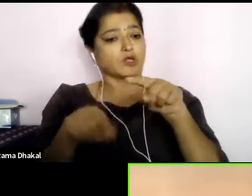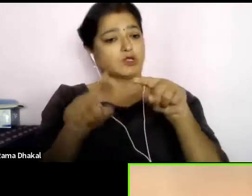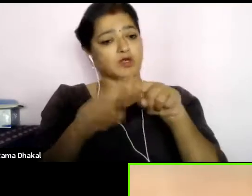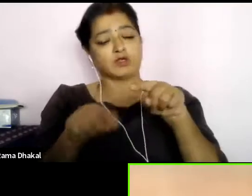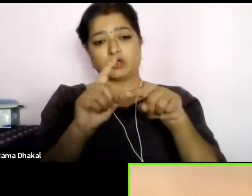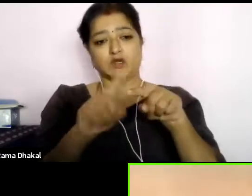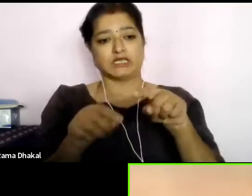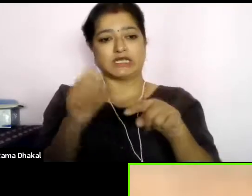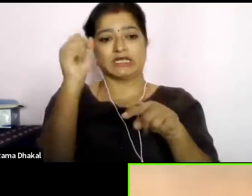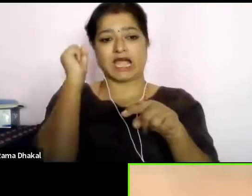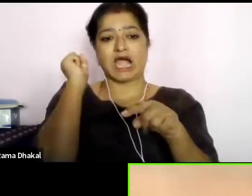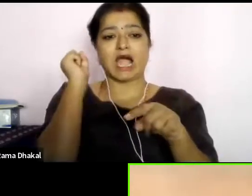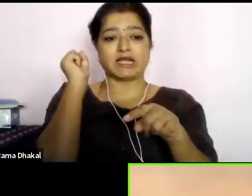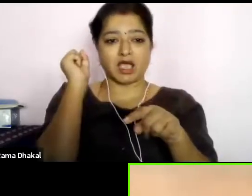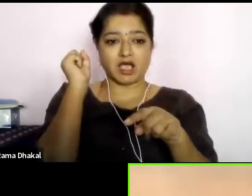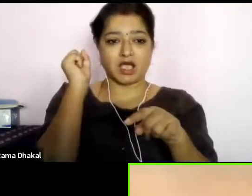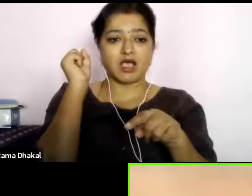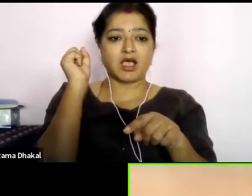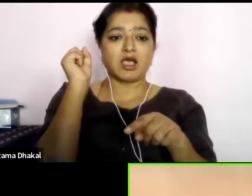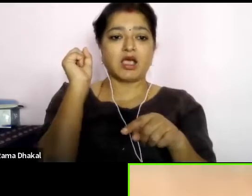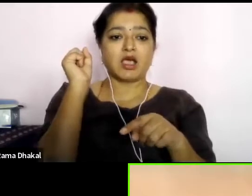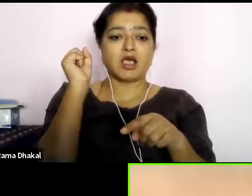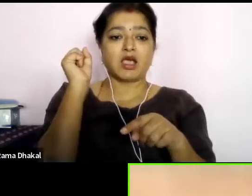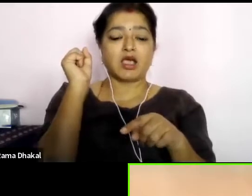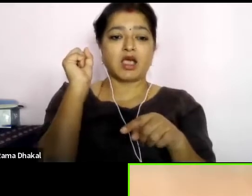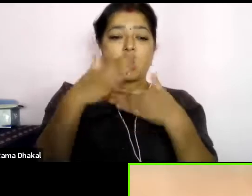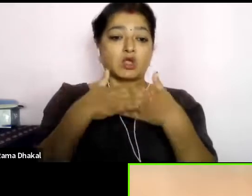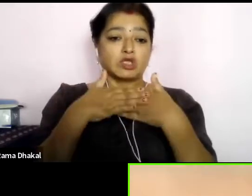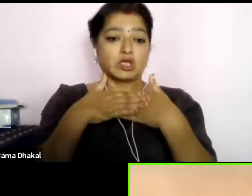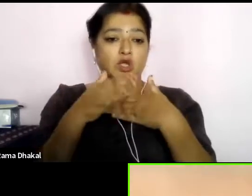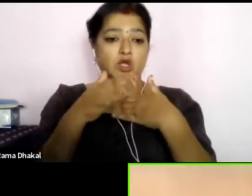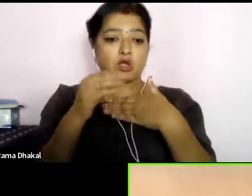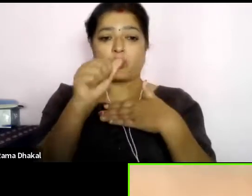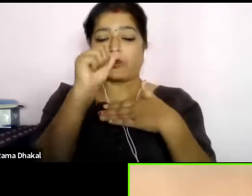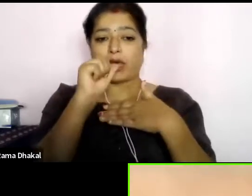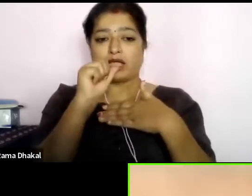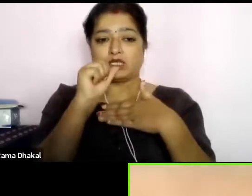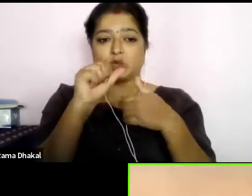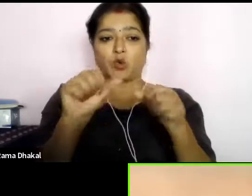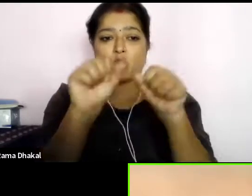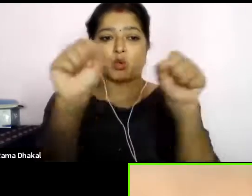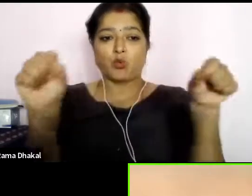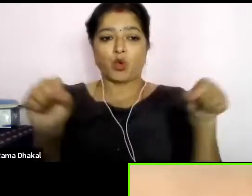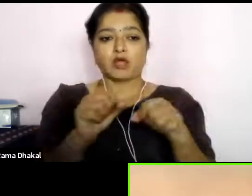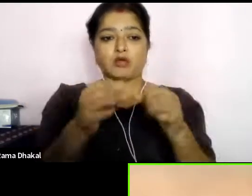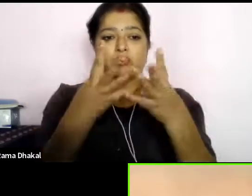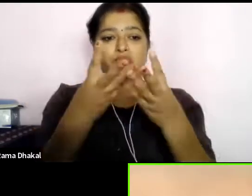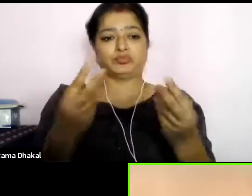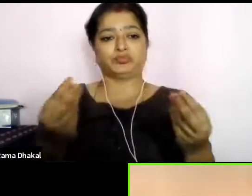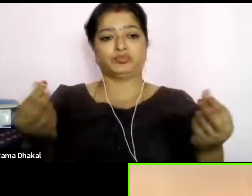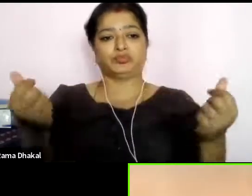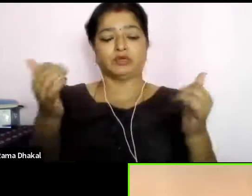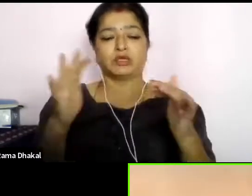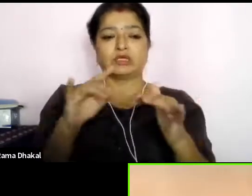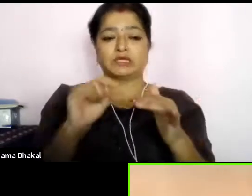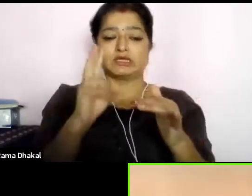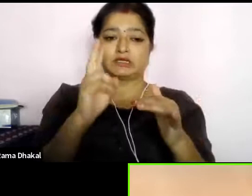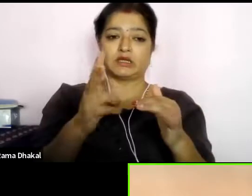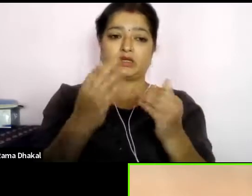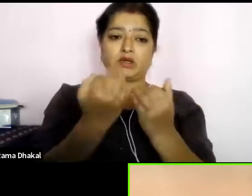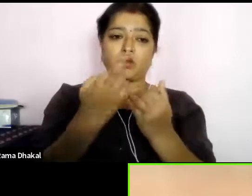which is 1.5 hour from her house, she feels very unsafe and insecure